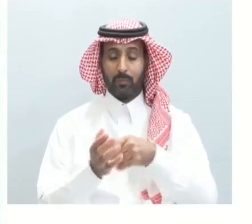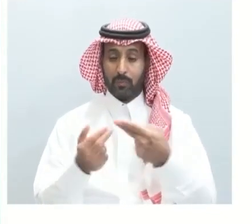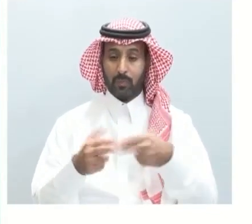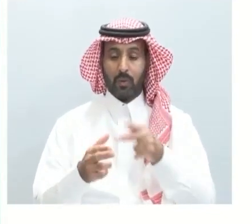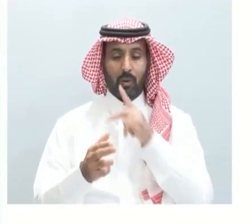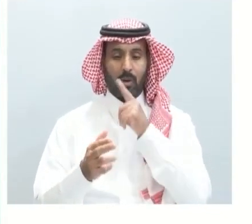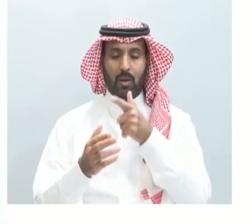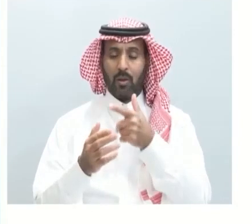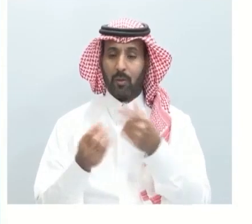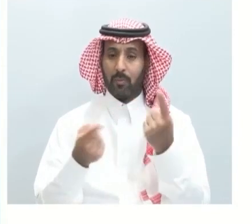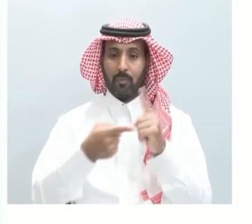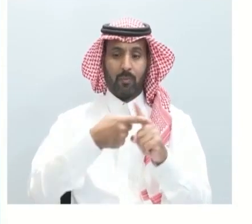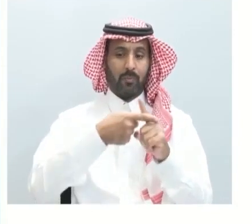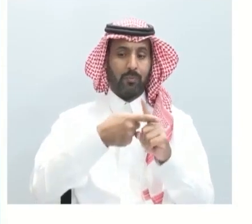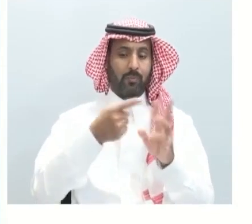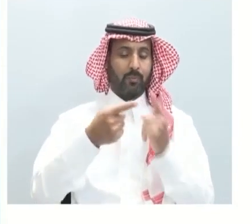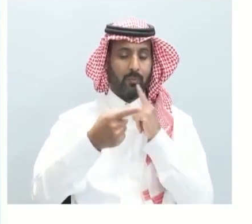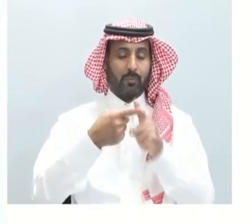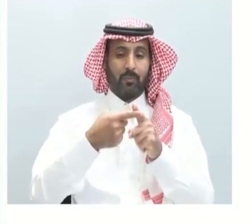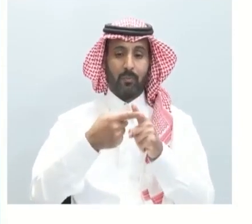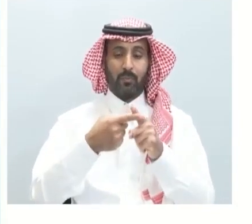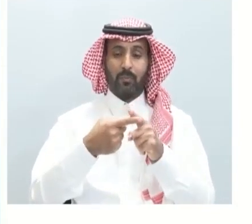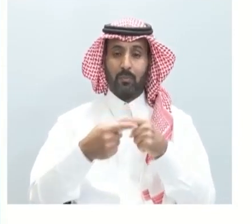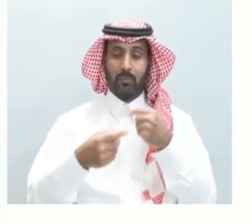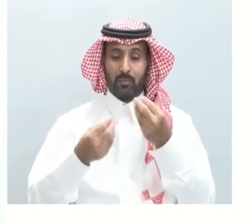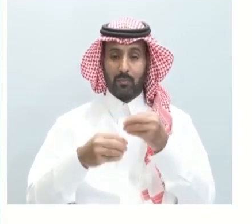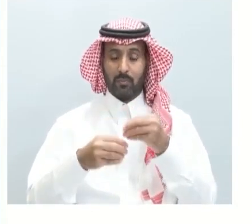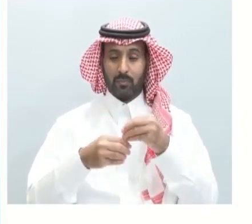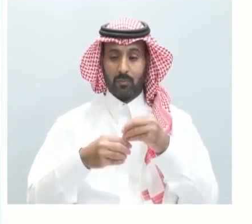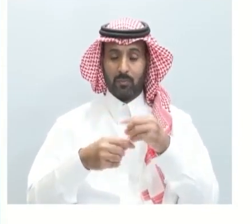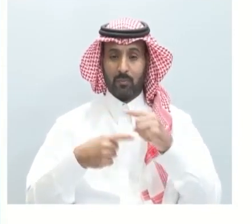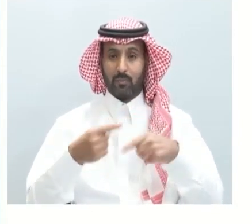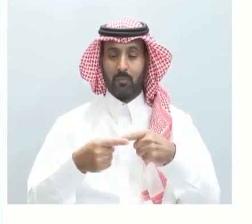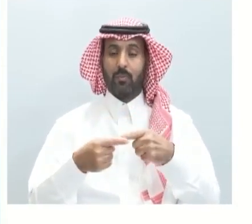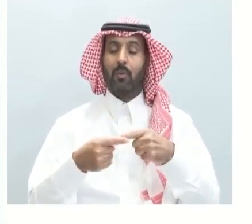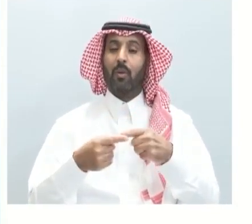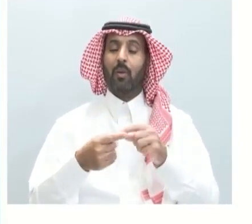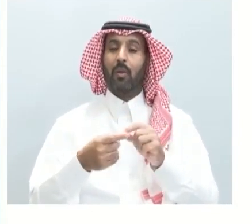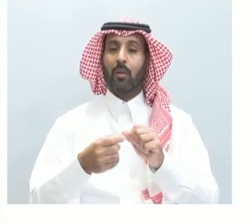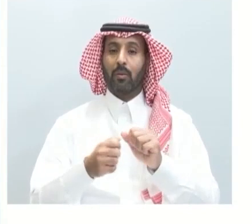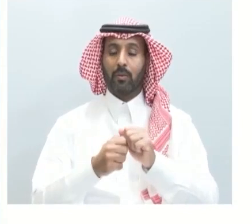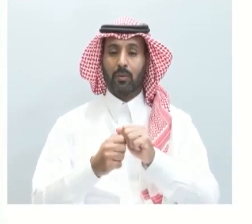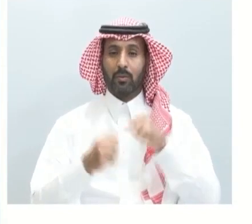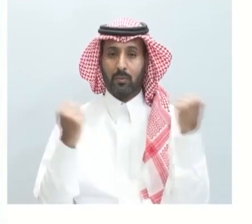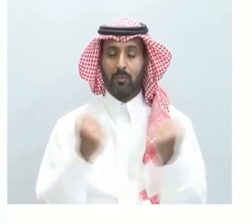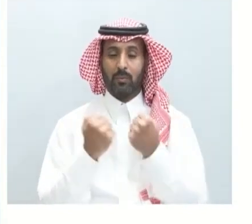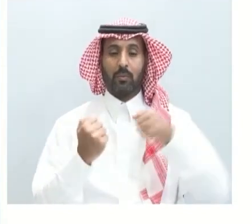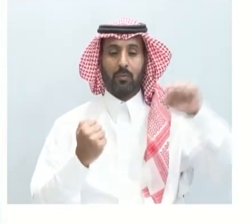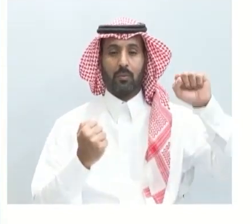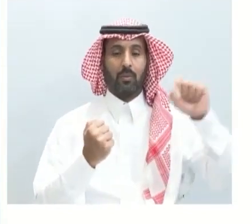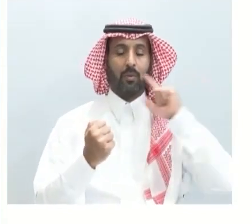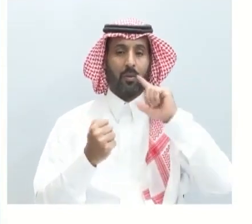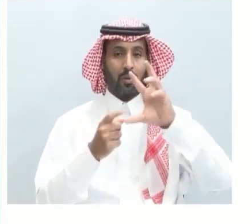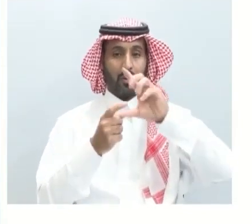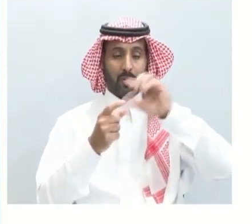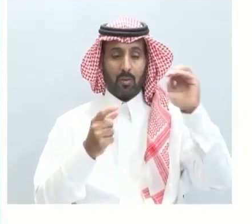language plus here the beginning of the expansion language plus exercise a complete each sentence with an